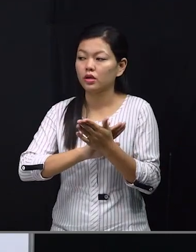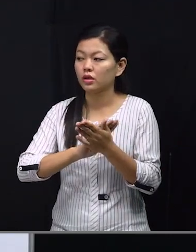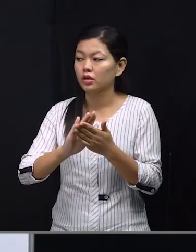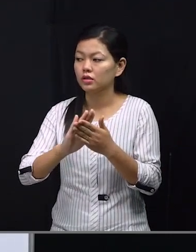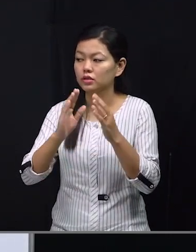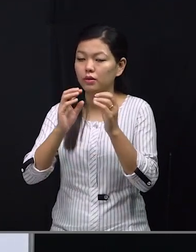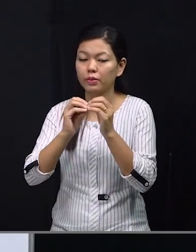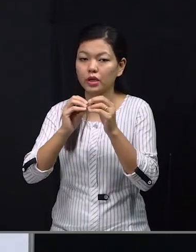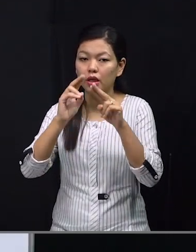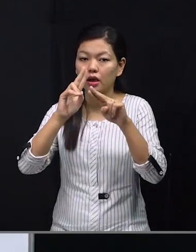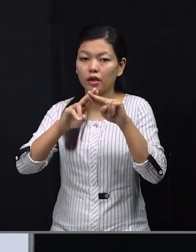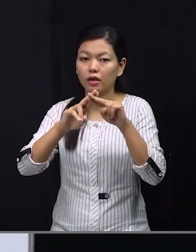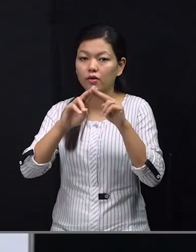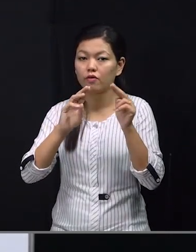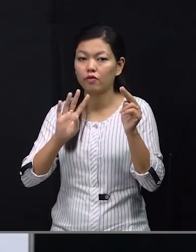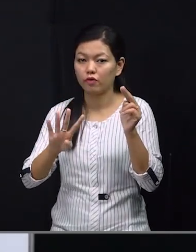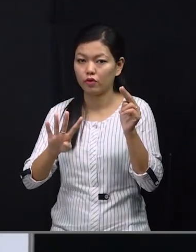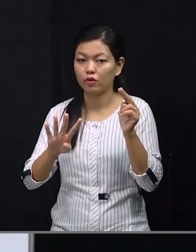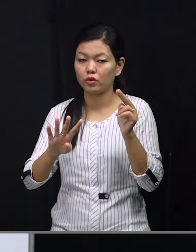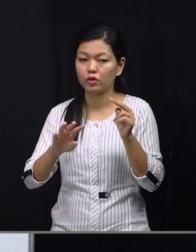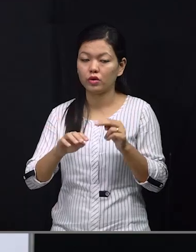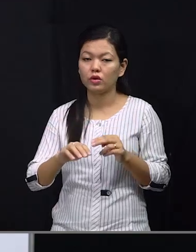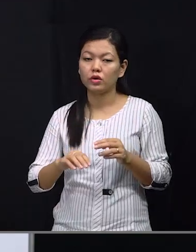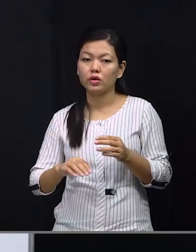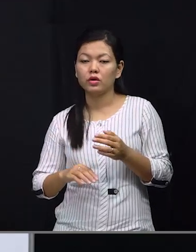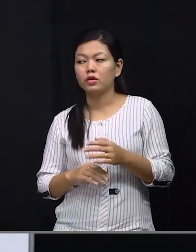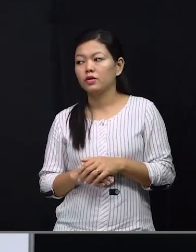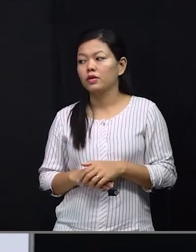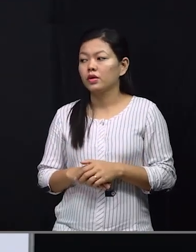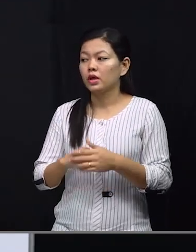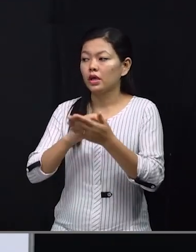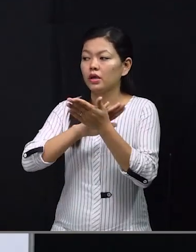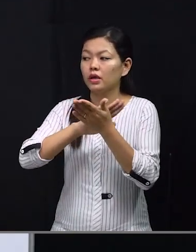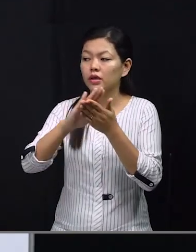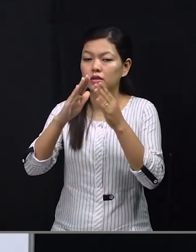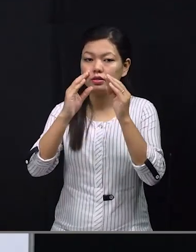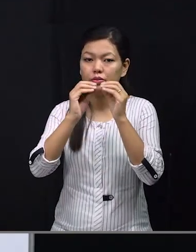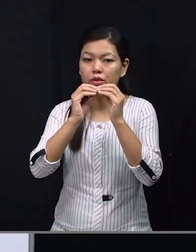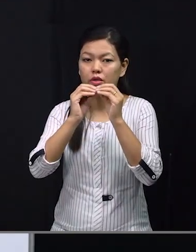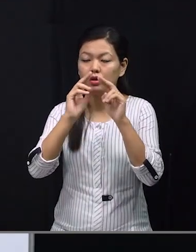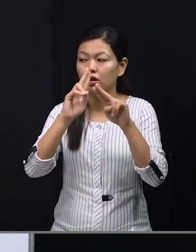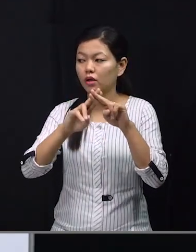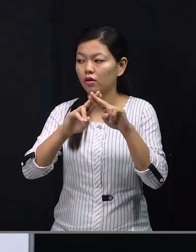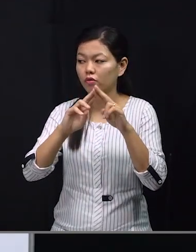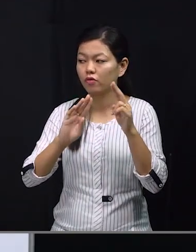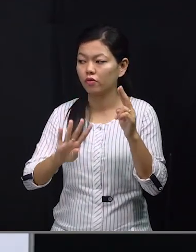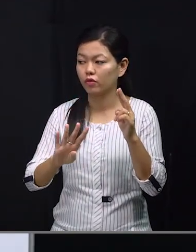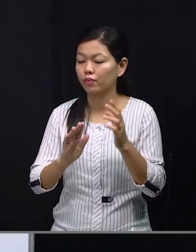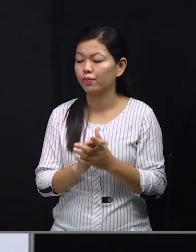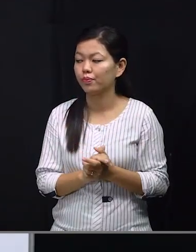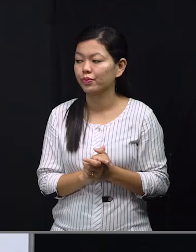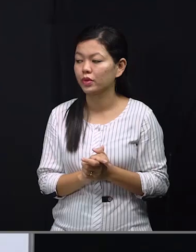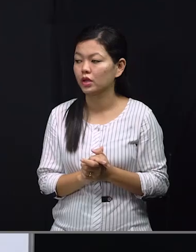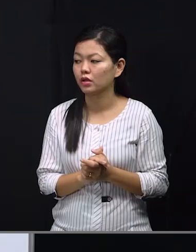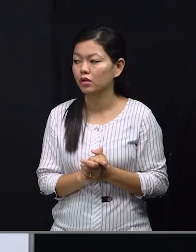as tetrafluoroporic acid. So if we use tetrafluoroporic acid, then we will get a